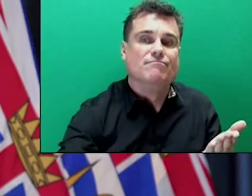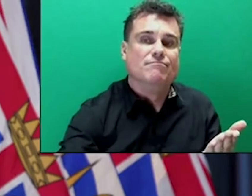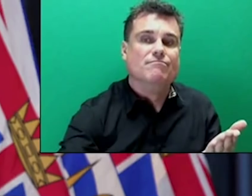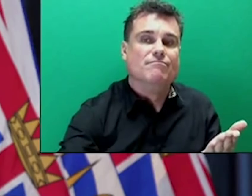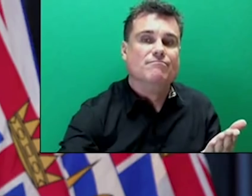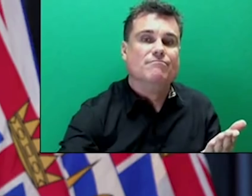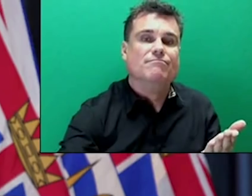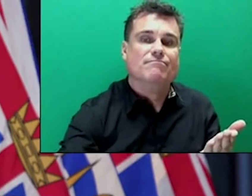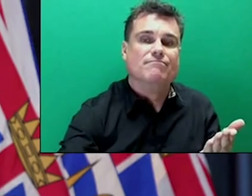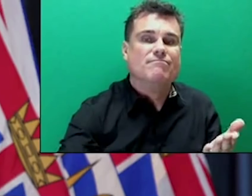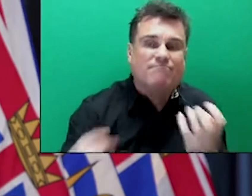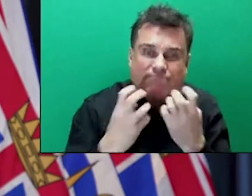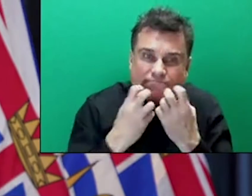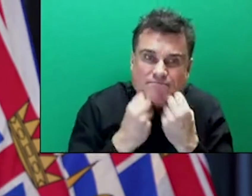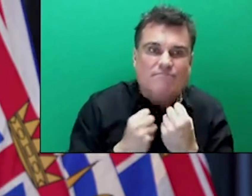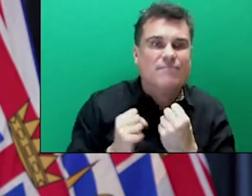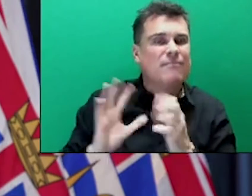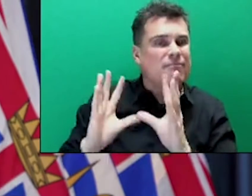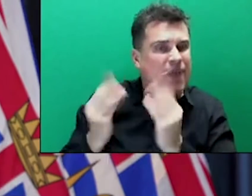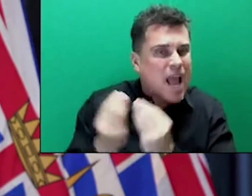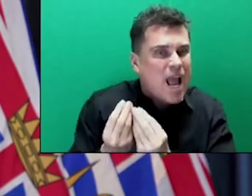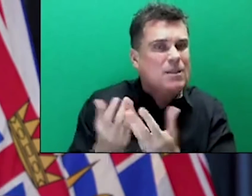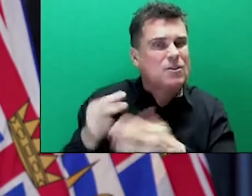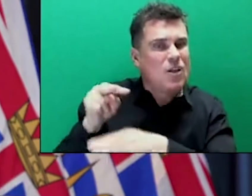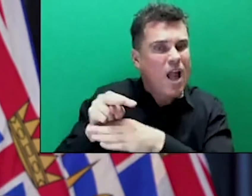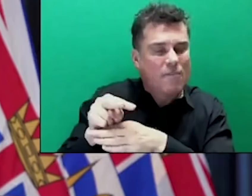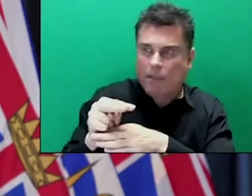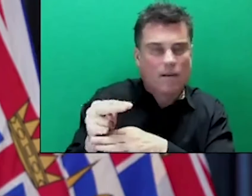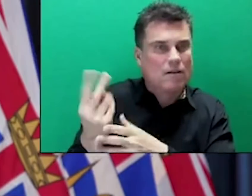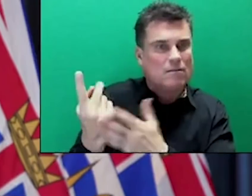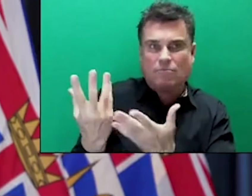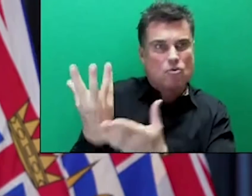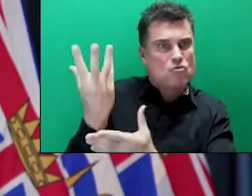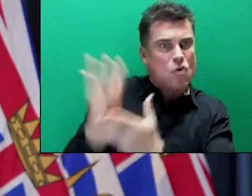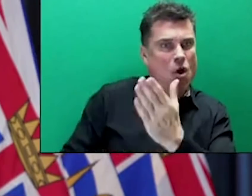this time of year, and particularly during this time of COVID.